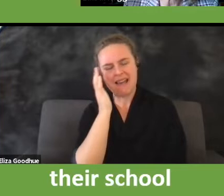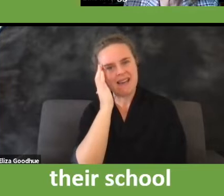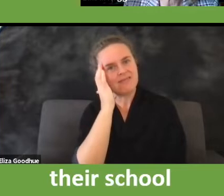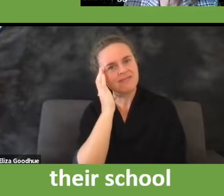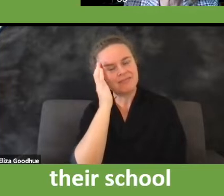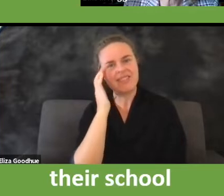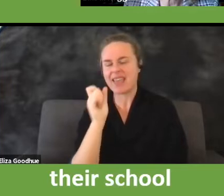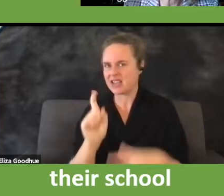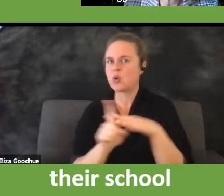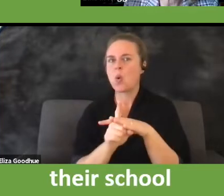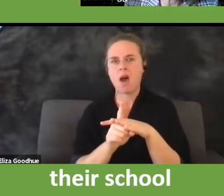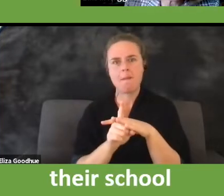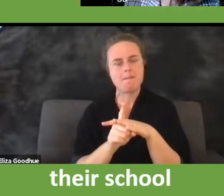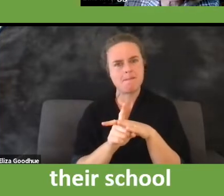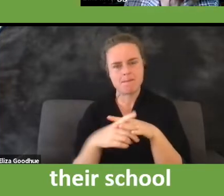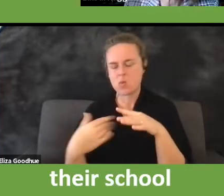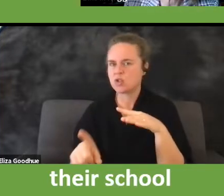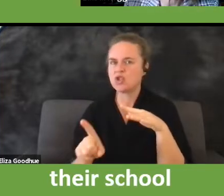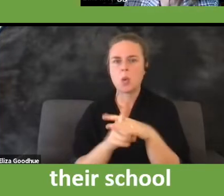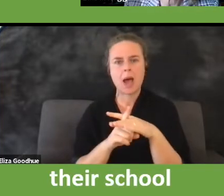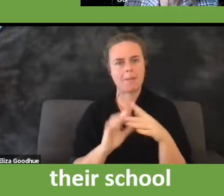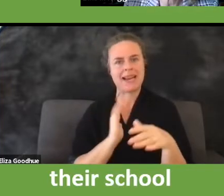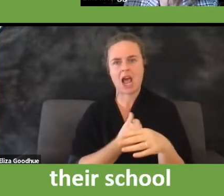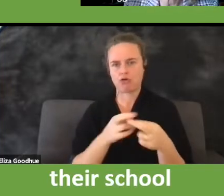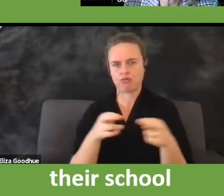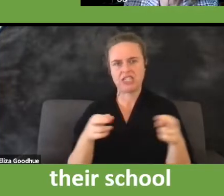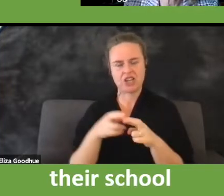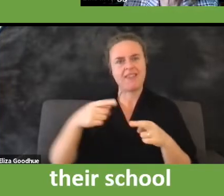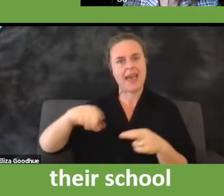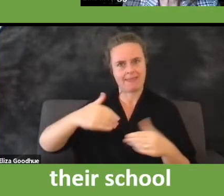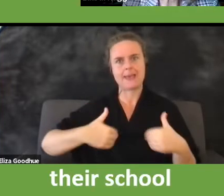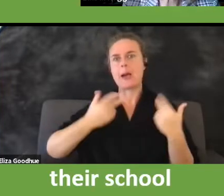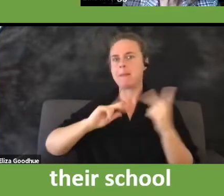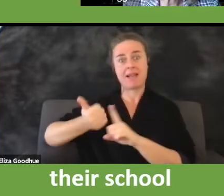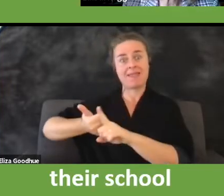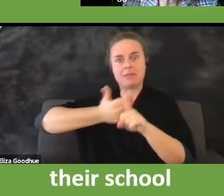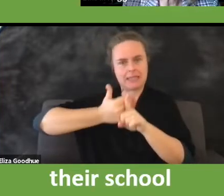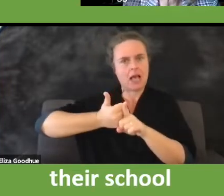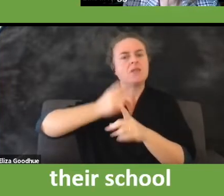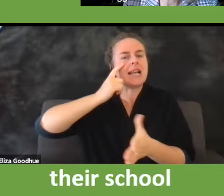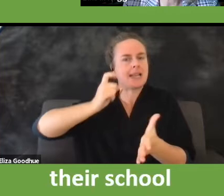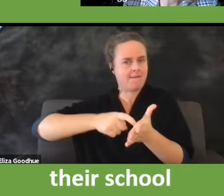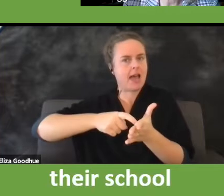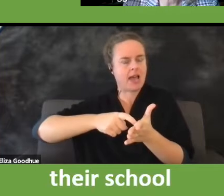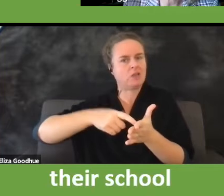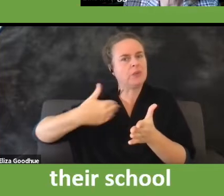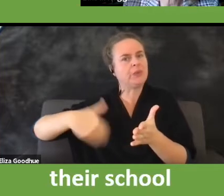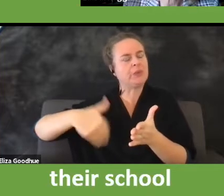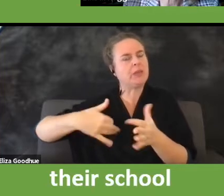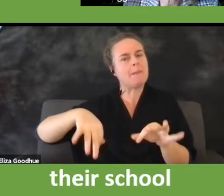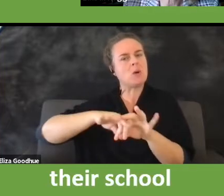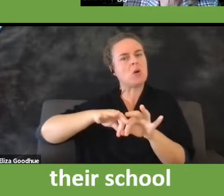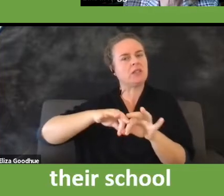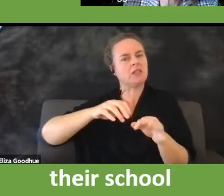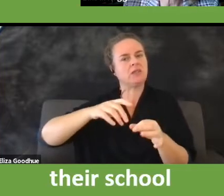it became an important initiative that the youth identified and decided to work on. one of the best things that came